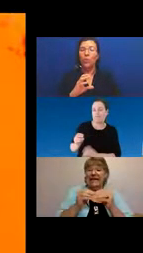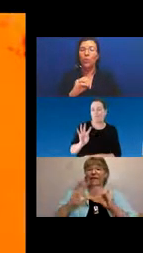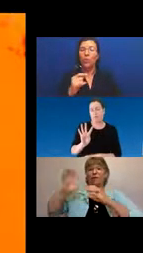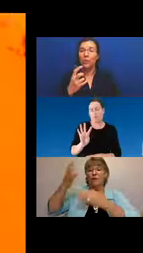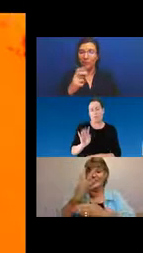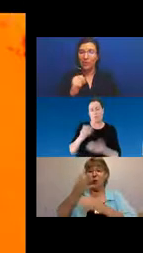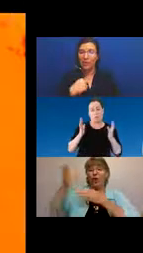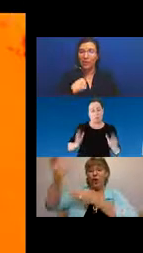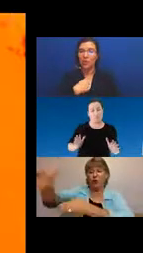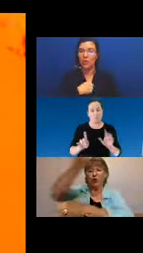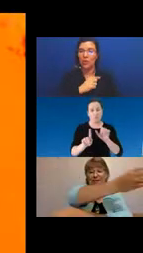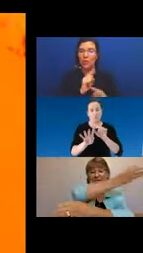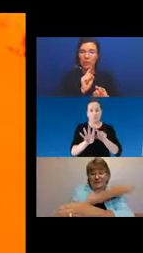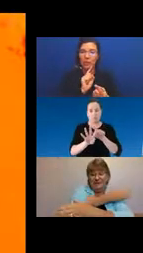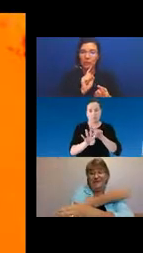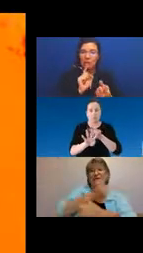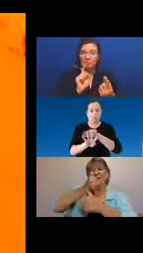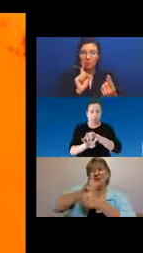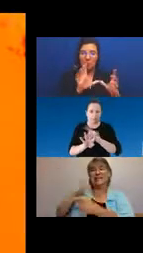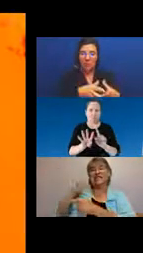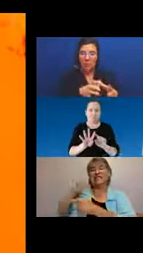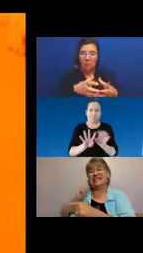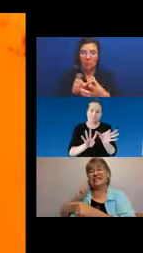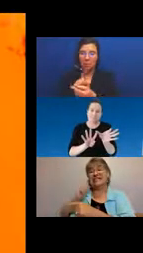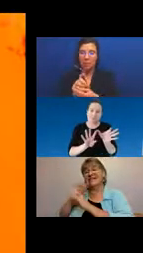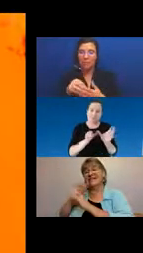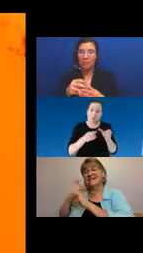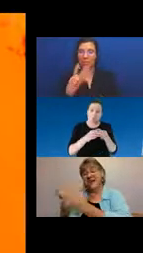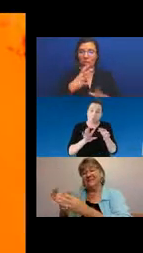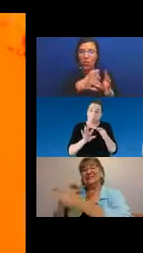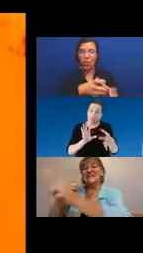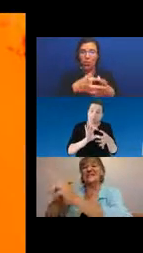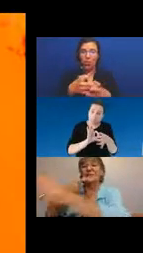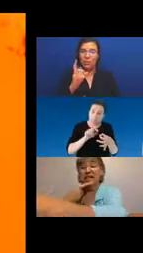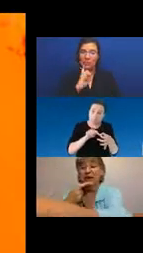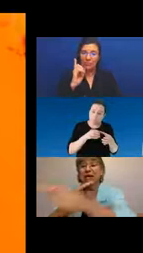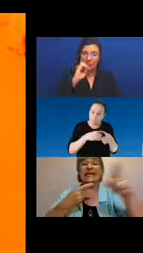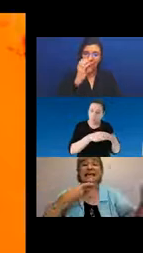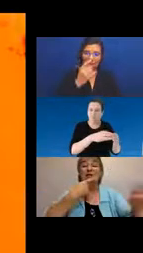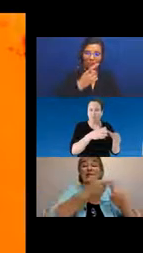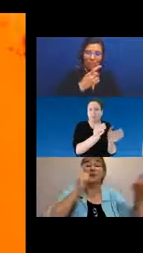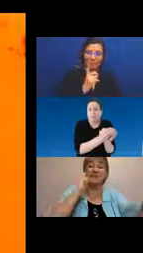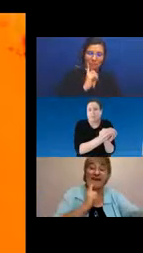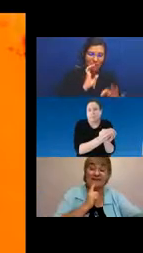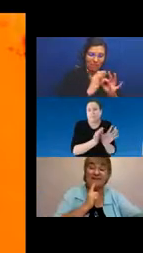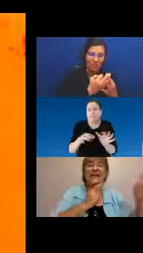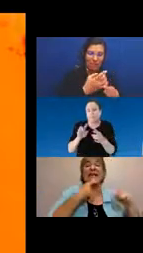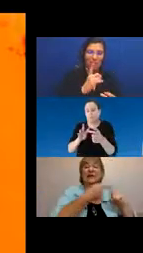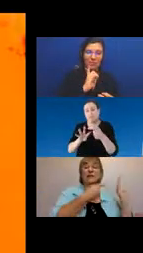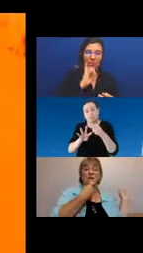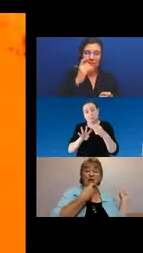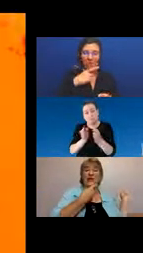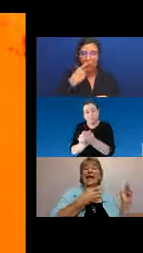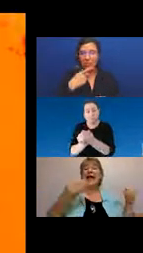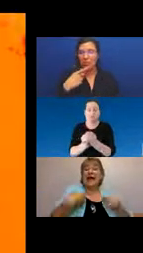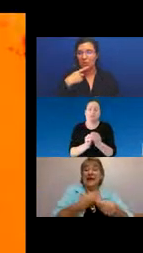met in four groups for each deaf of deaf family, deaf from hearing, hearing from deaf, hearing